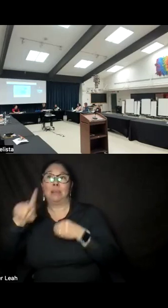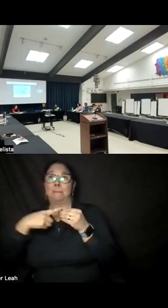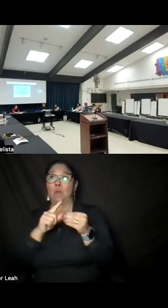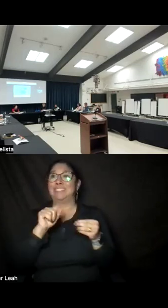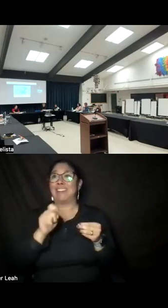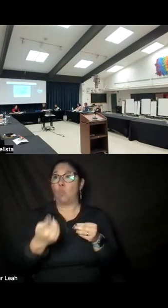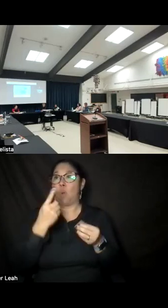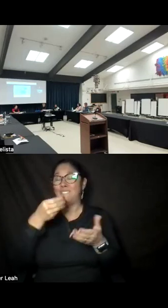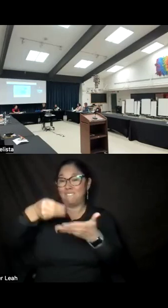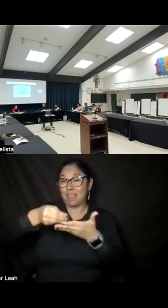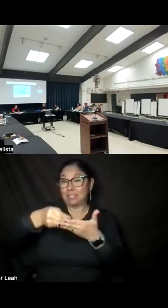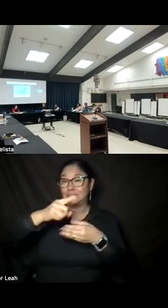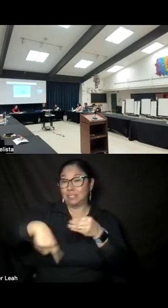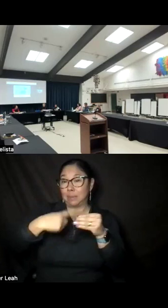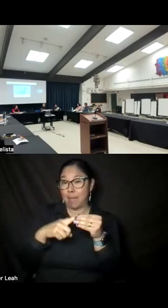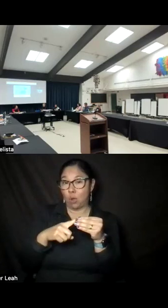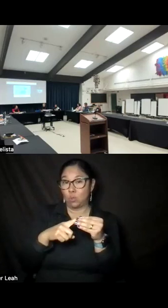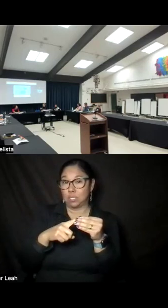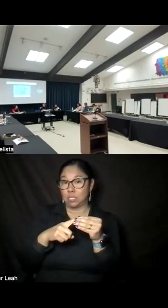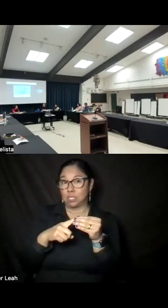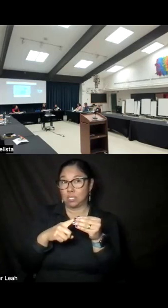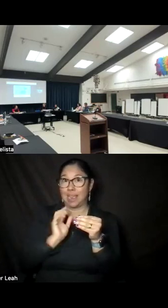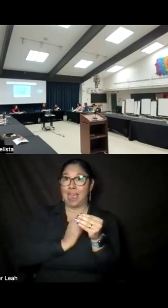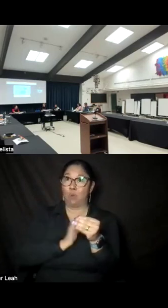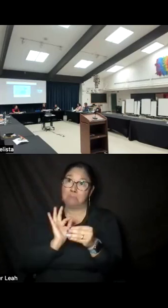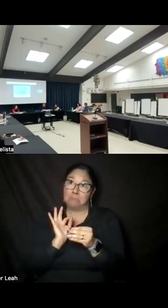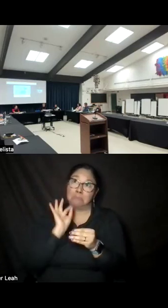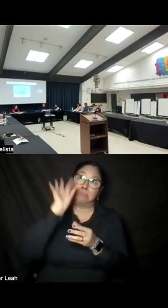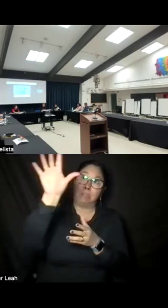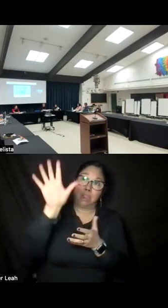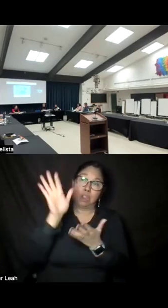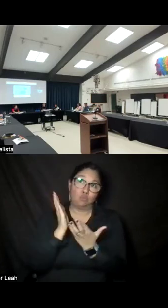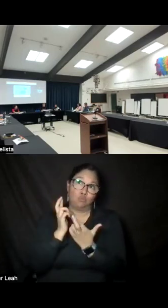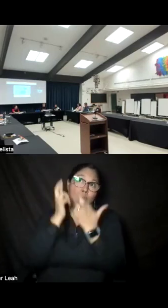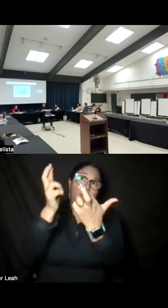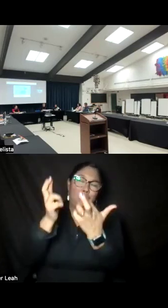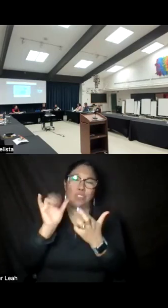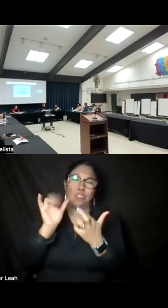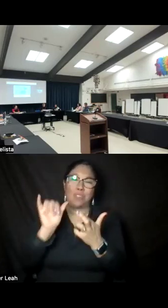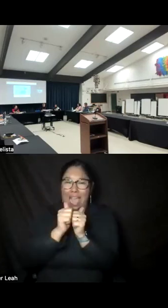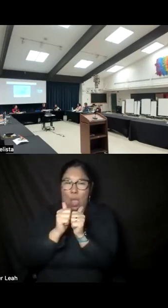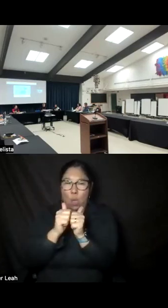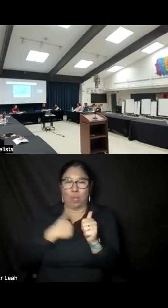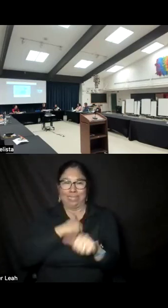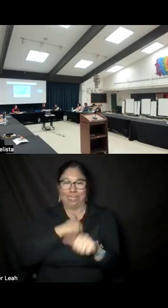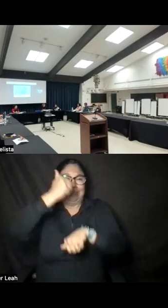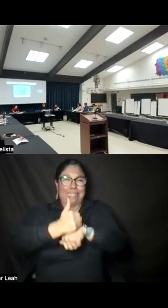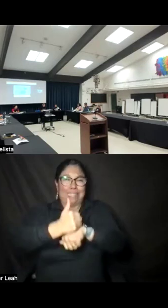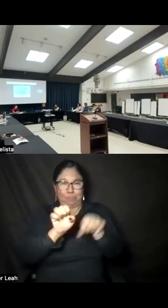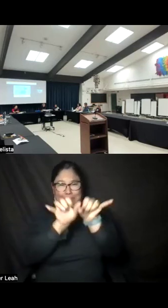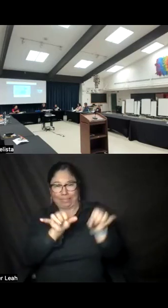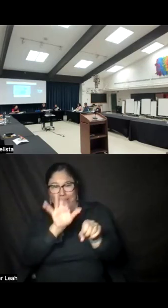how we make our suggestion, how we come to our suggestion. So that's kind of how we got our